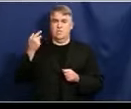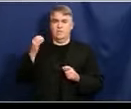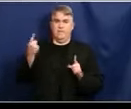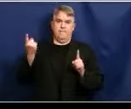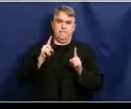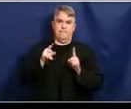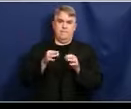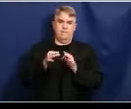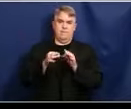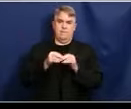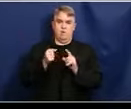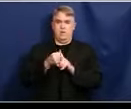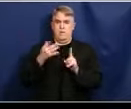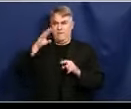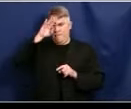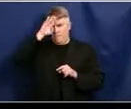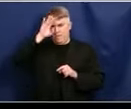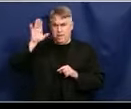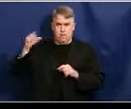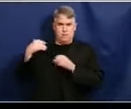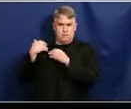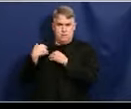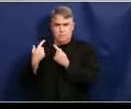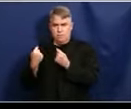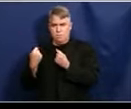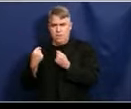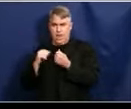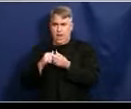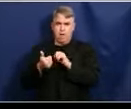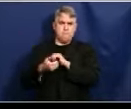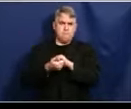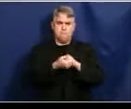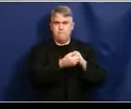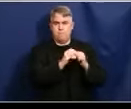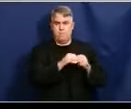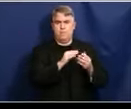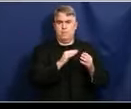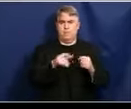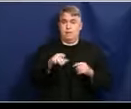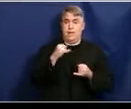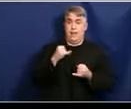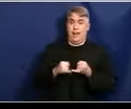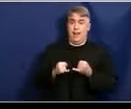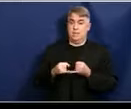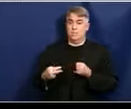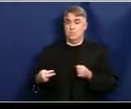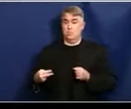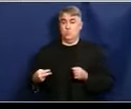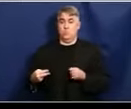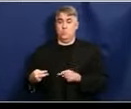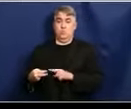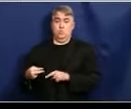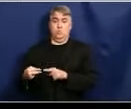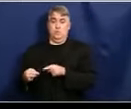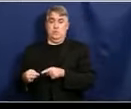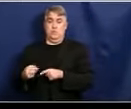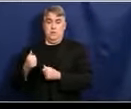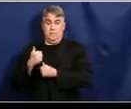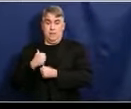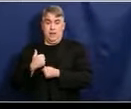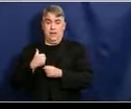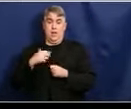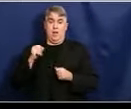you see the other partners. The last 2 partners, those are really federal partners. We don't get